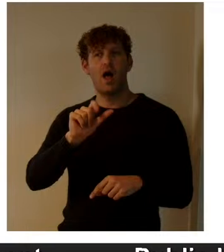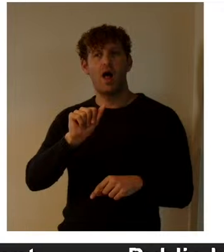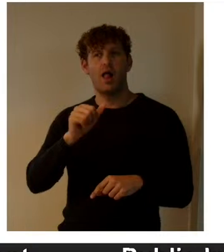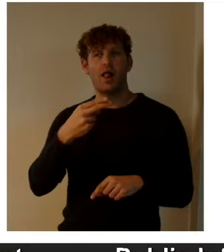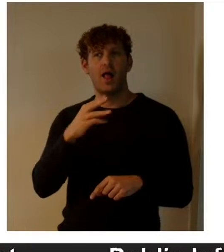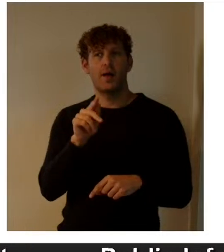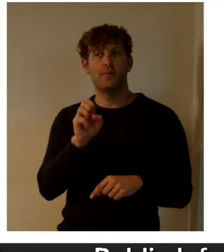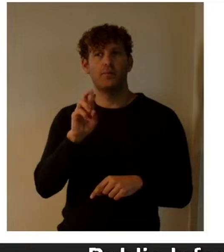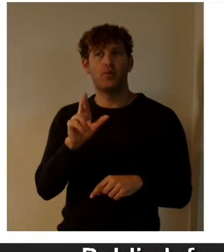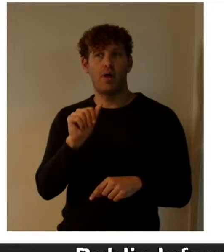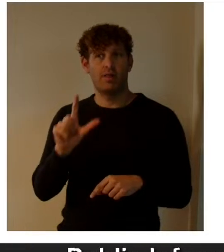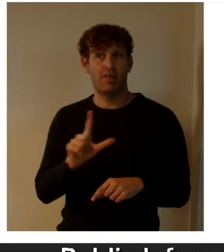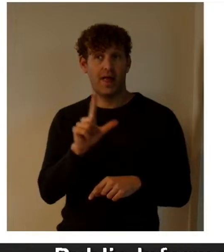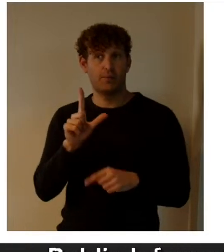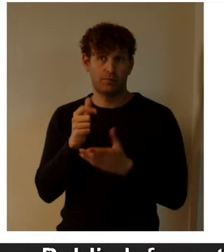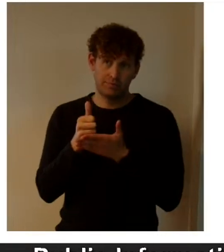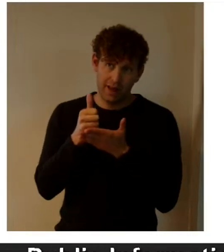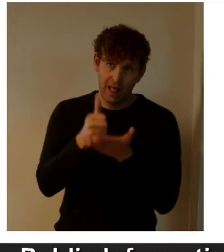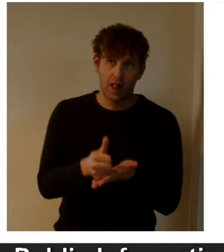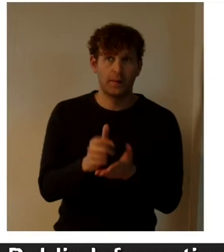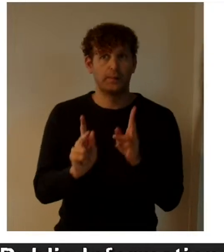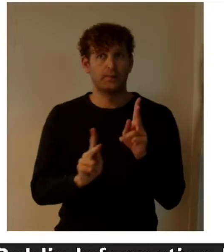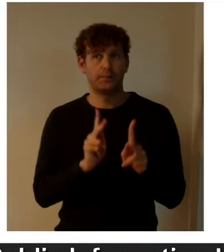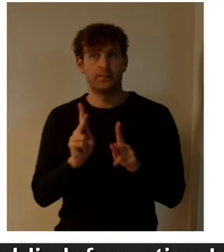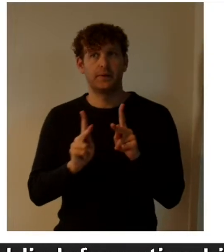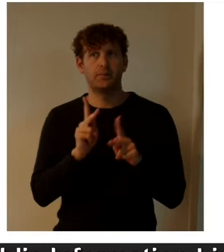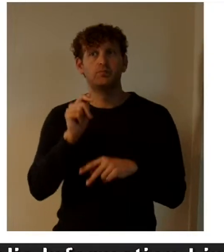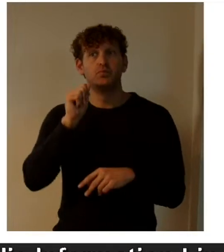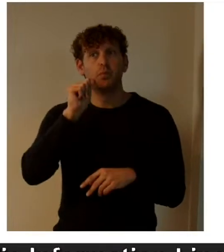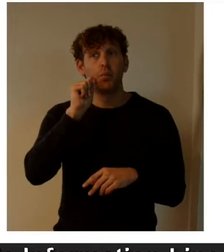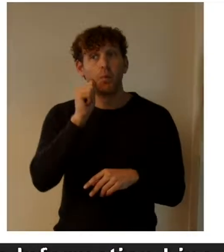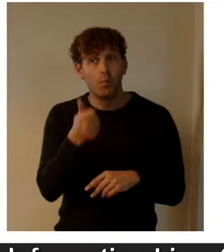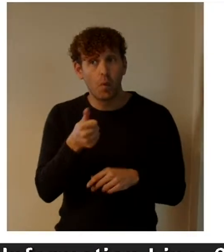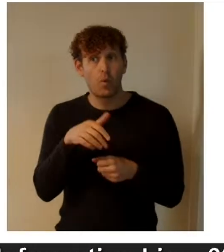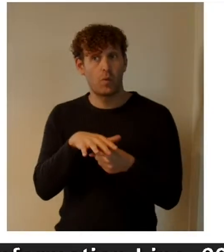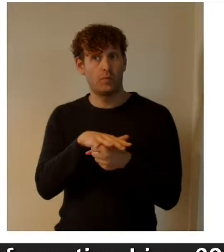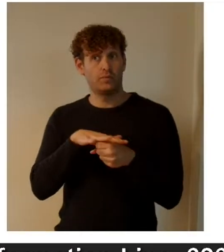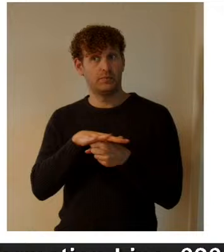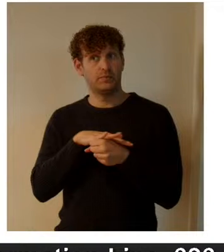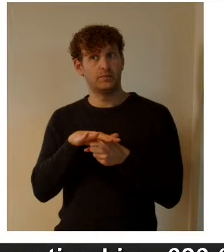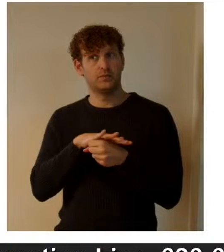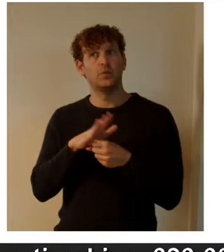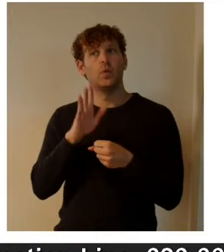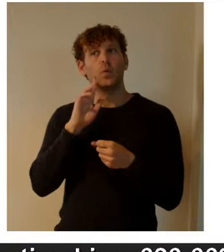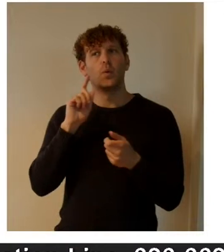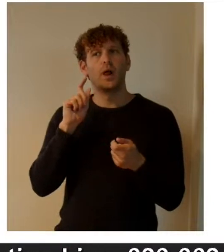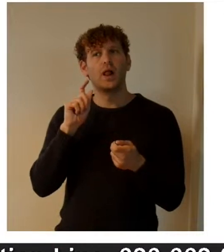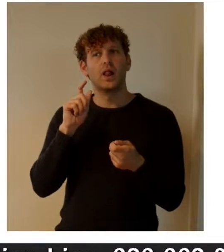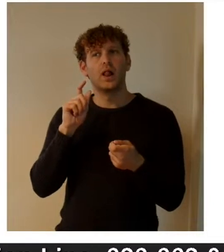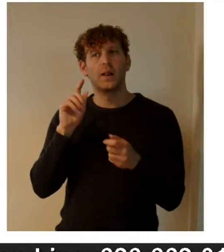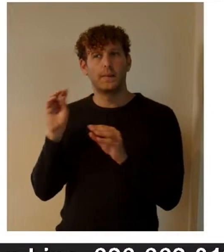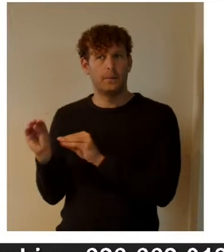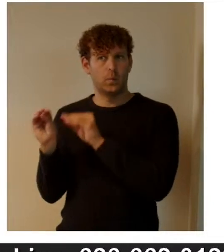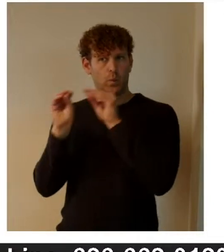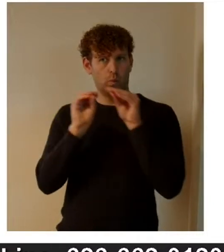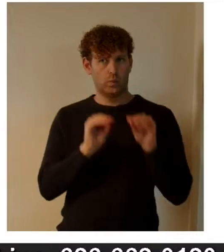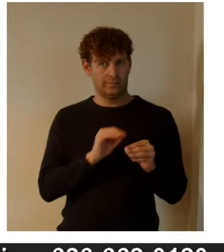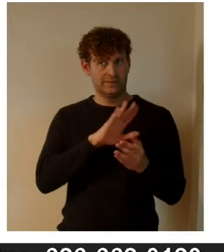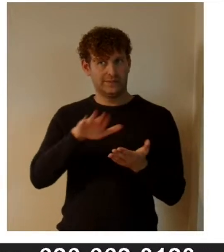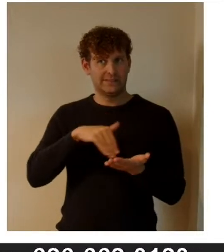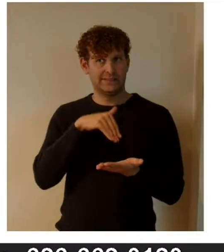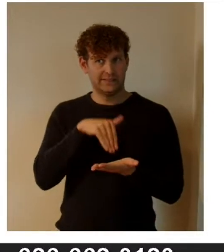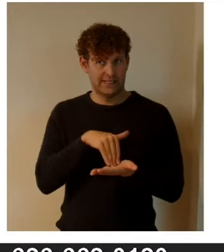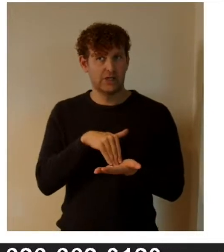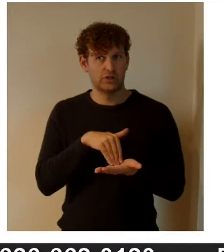relief. Tomorrow, these sites will transition to assistance centers. The centers will be in-person venues